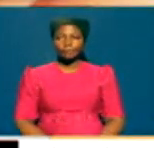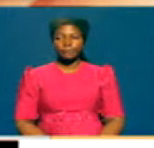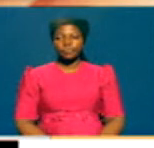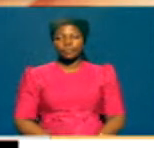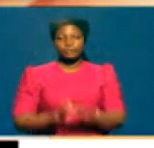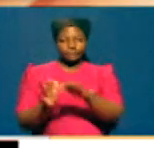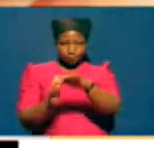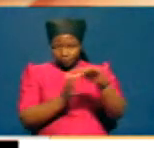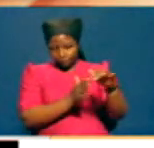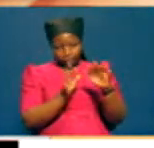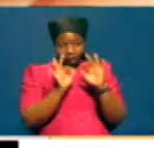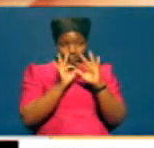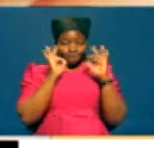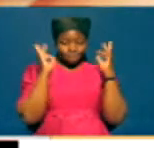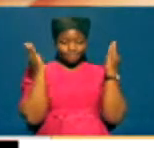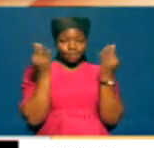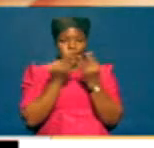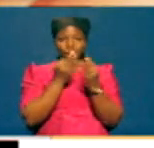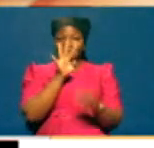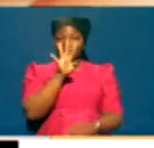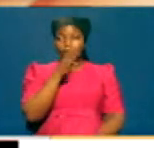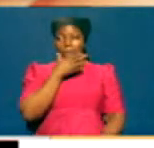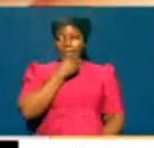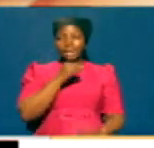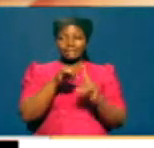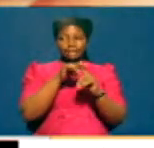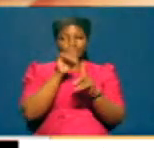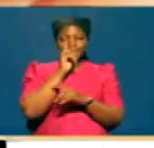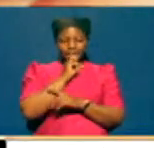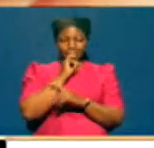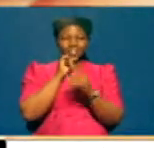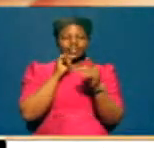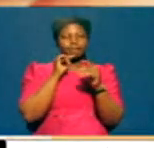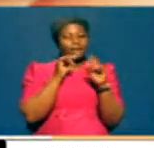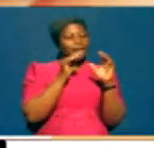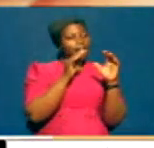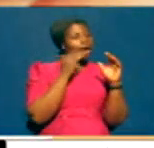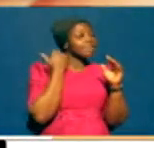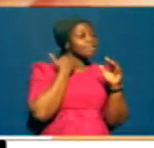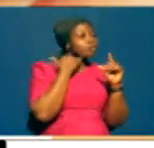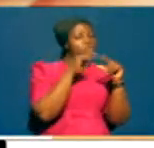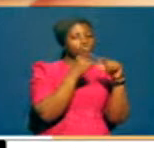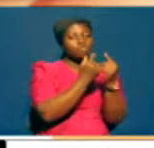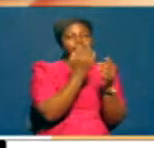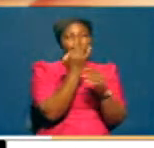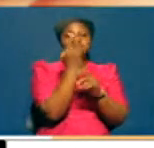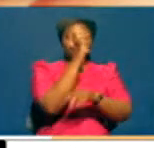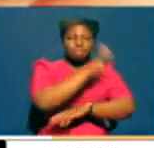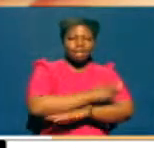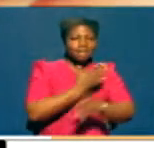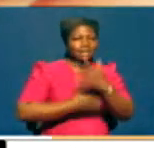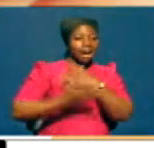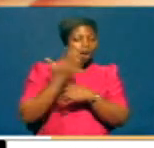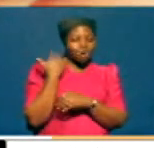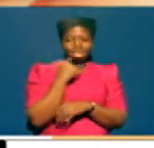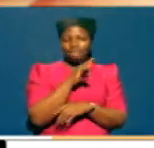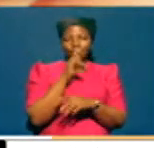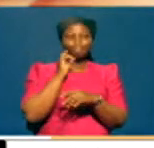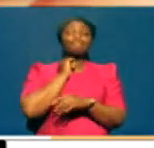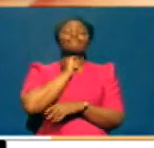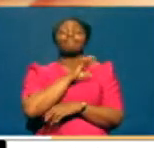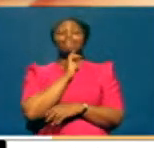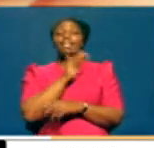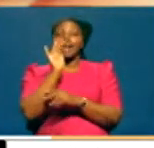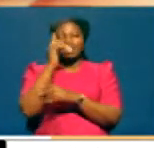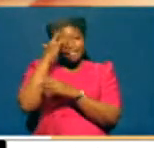Elsewhere, the families of four men killed by a mob in Kitengela 3 days ago are crying for justice, disputing claims that the young